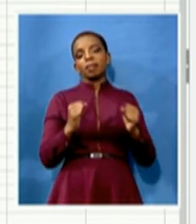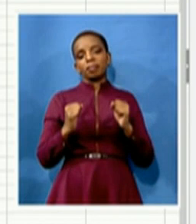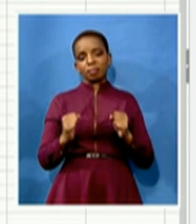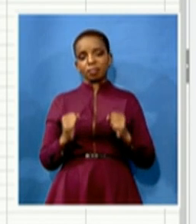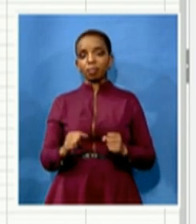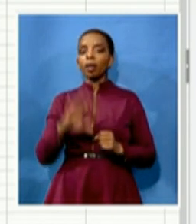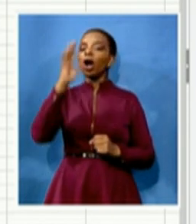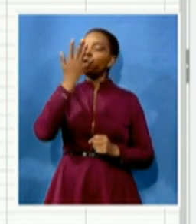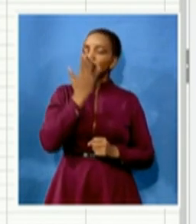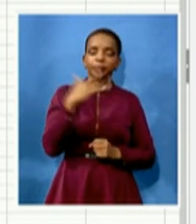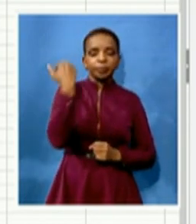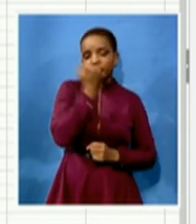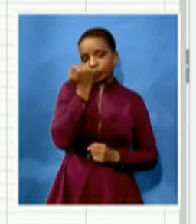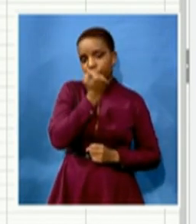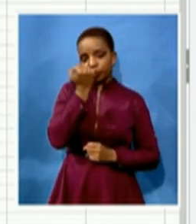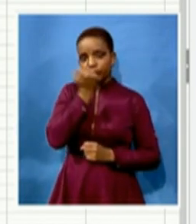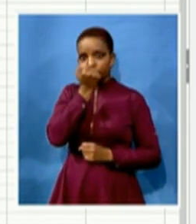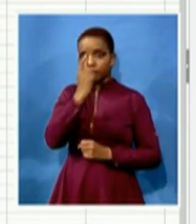quickly.